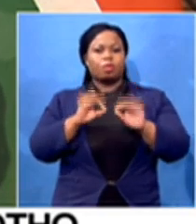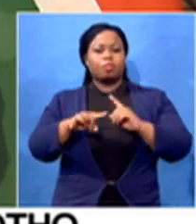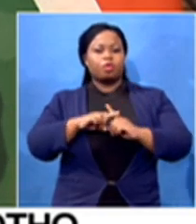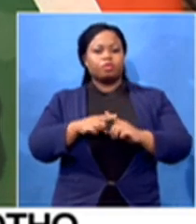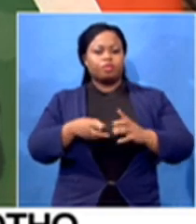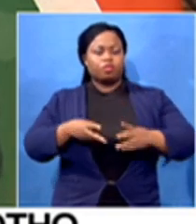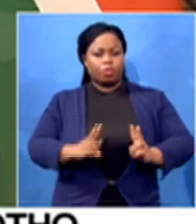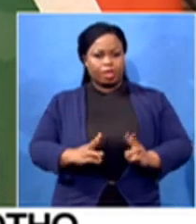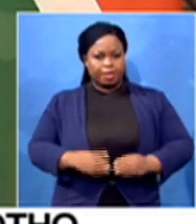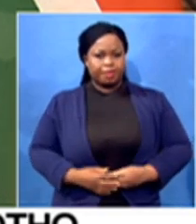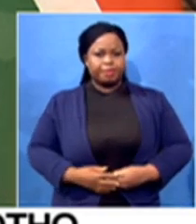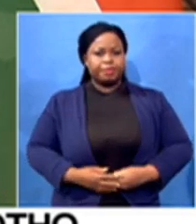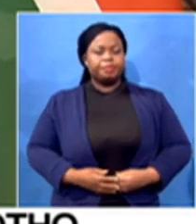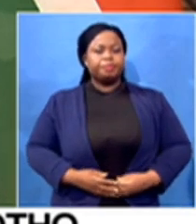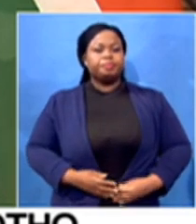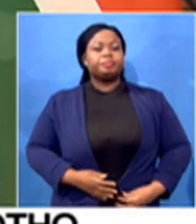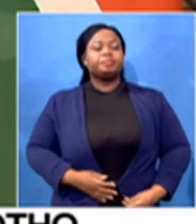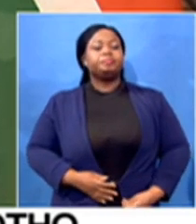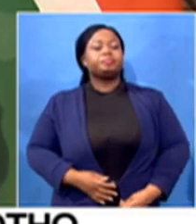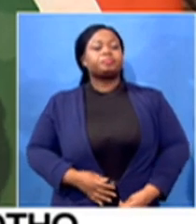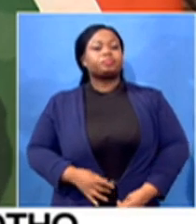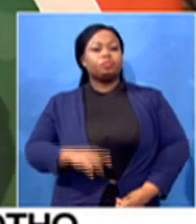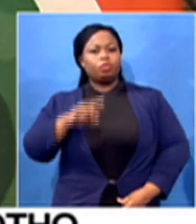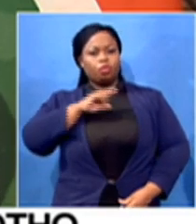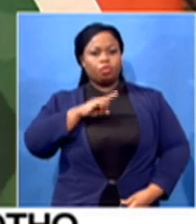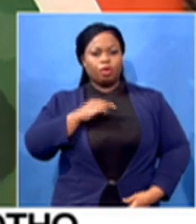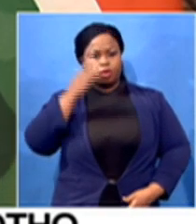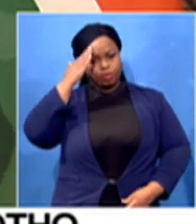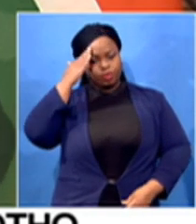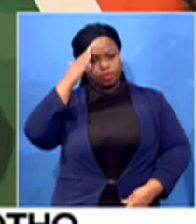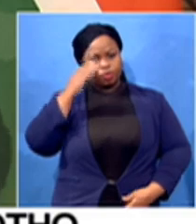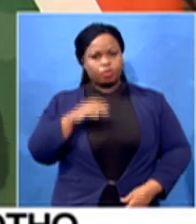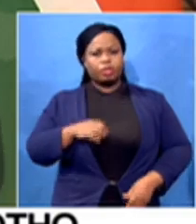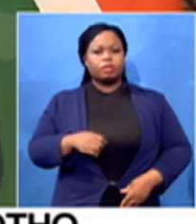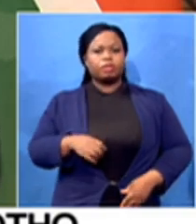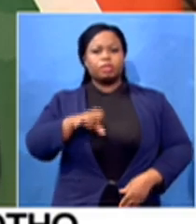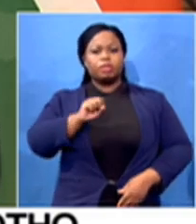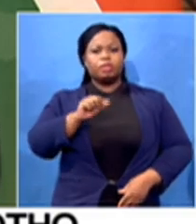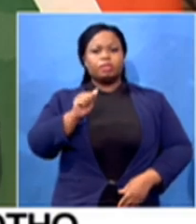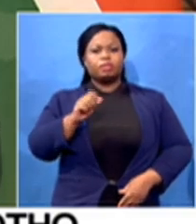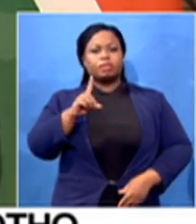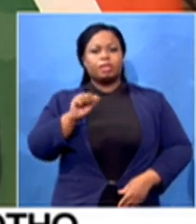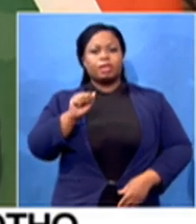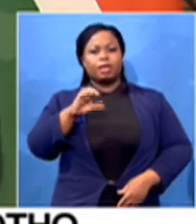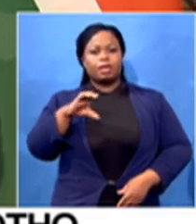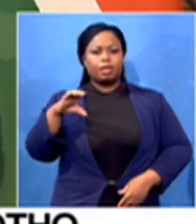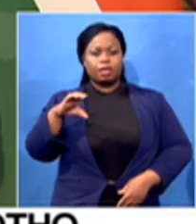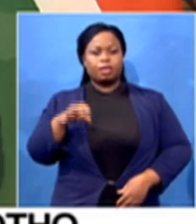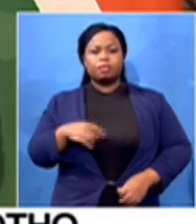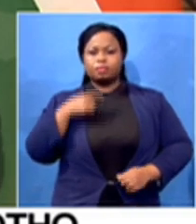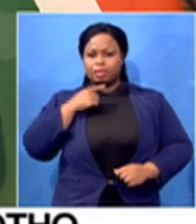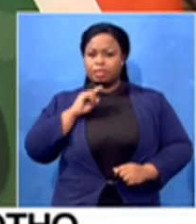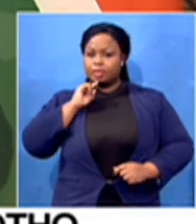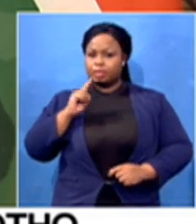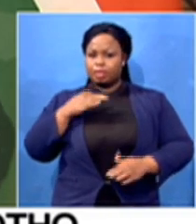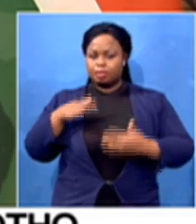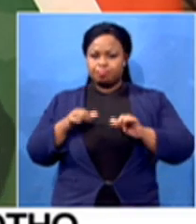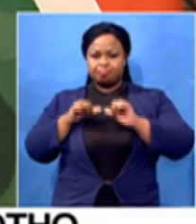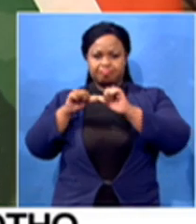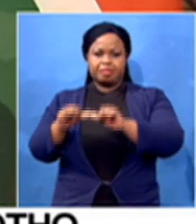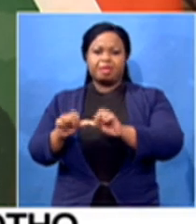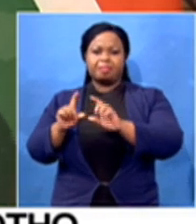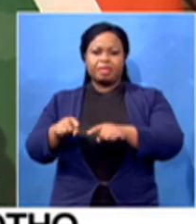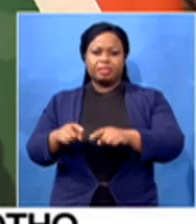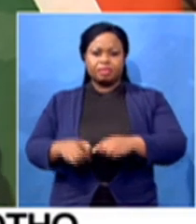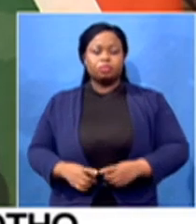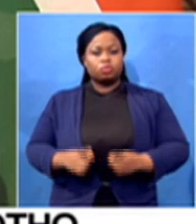the reforms that SADC has asked them to embark on. So on our side,